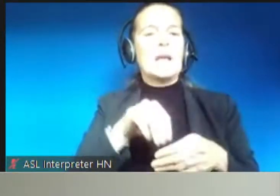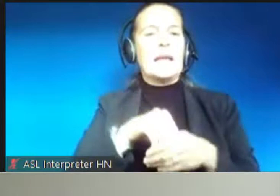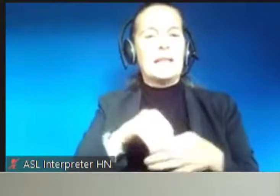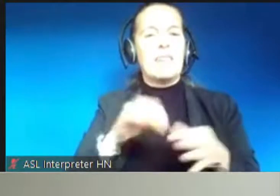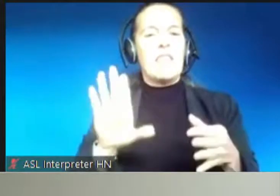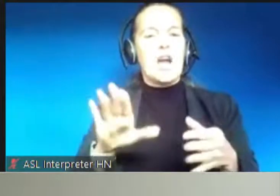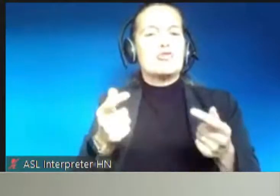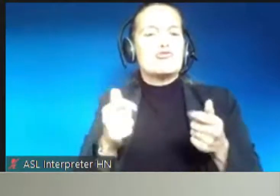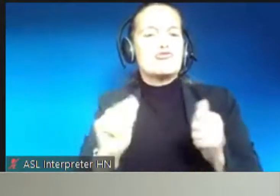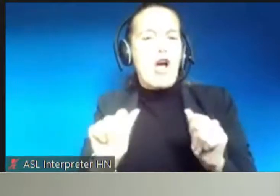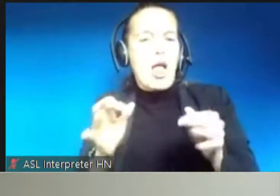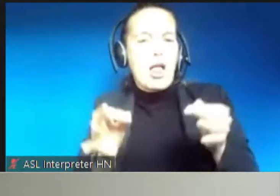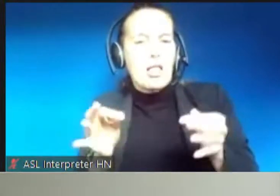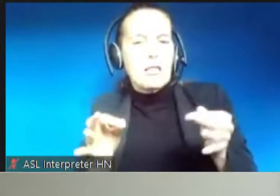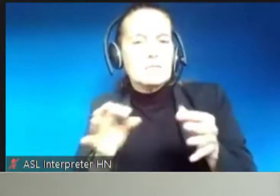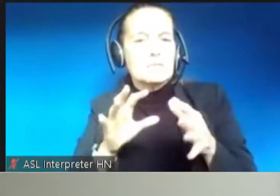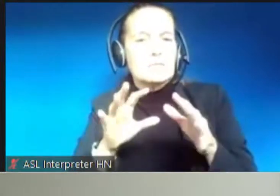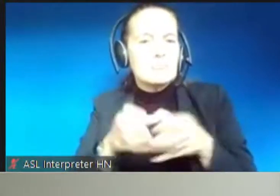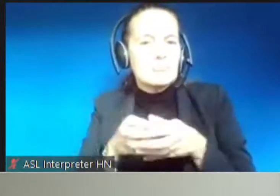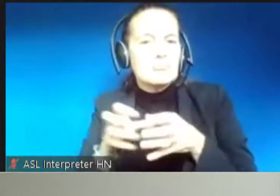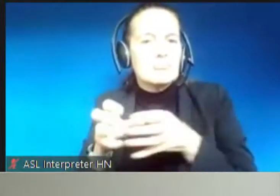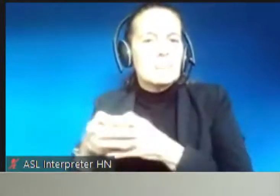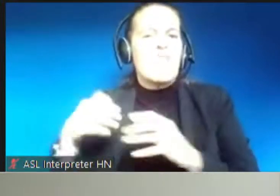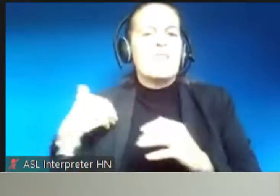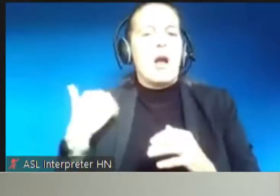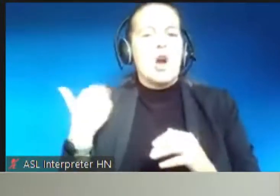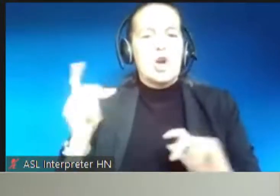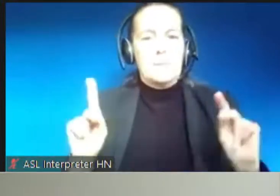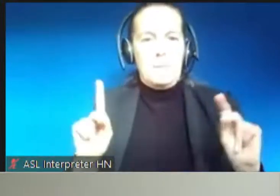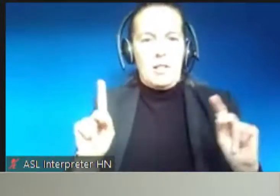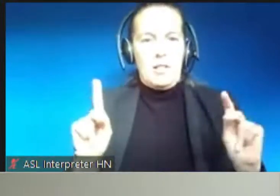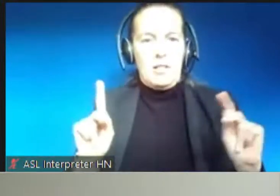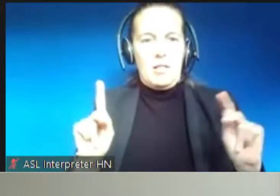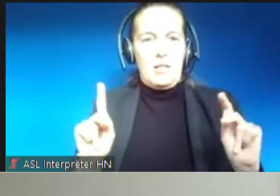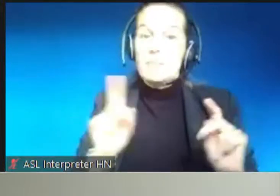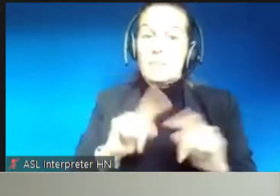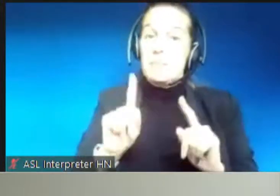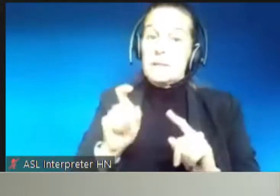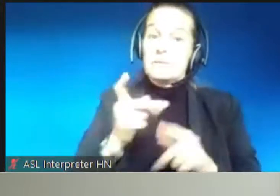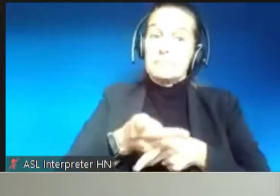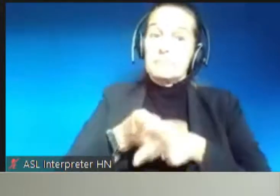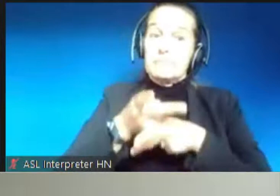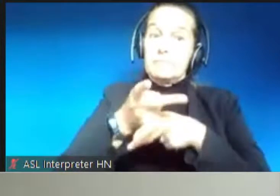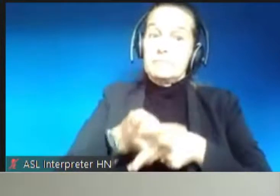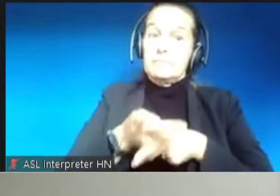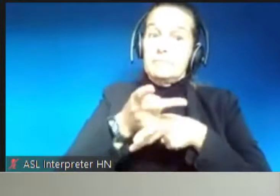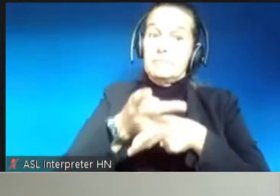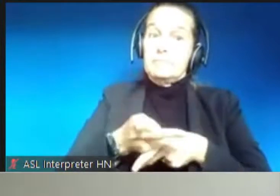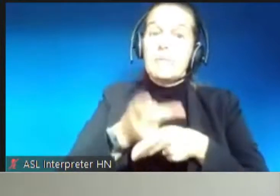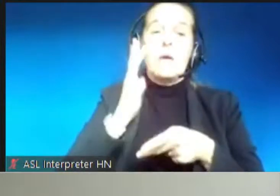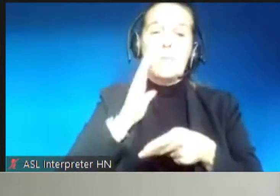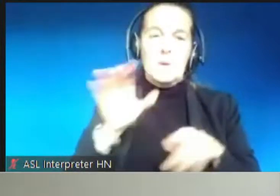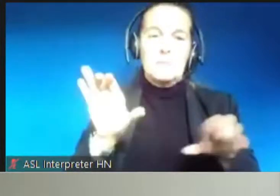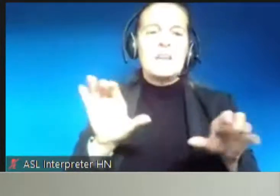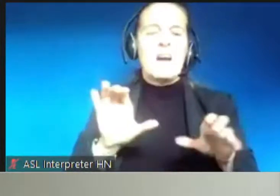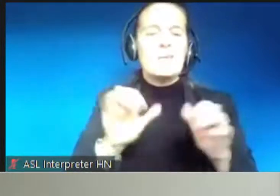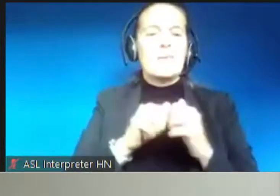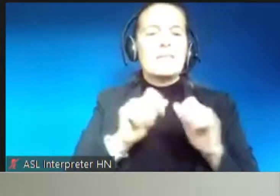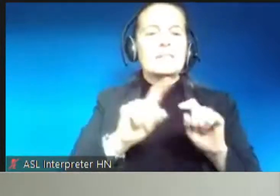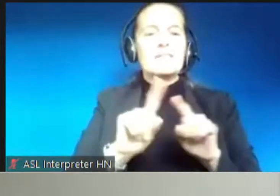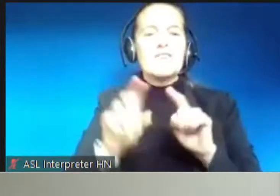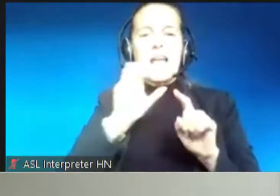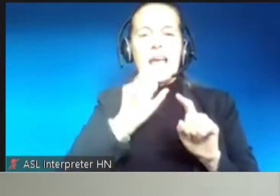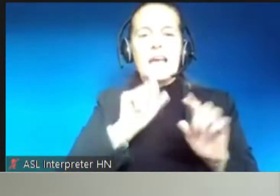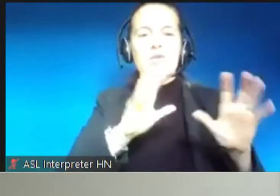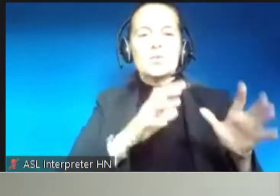of people. And that has to be done carefully, and it'll probably be done by various different age groups. But so